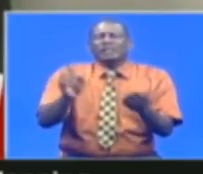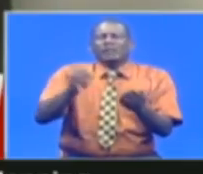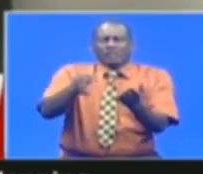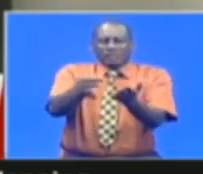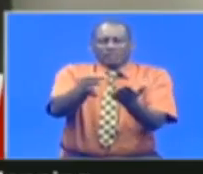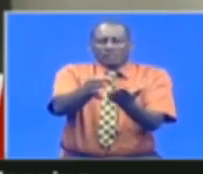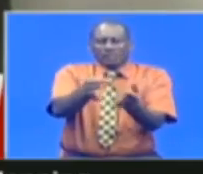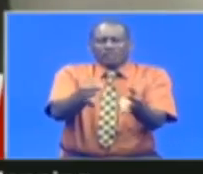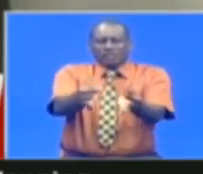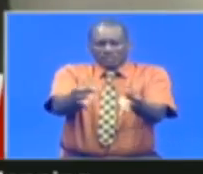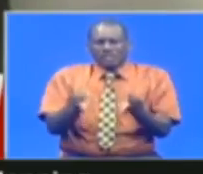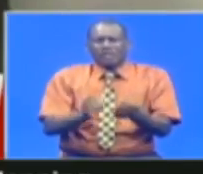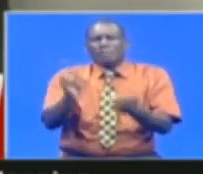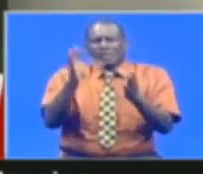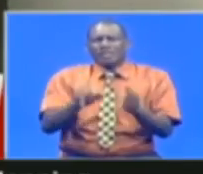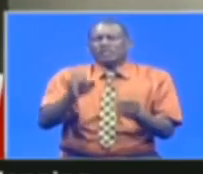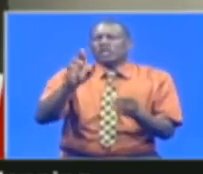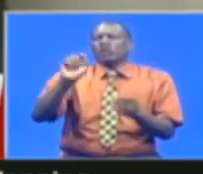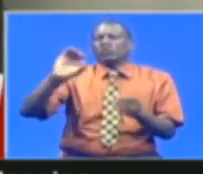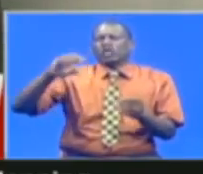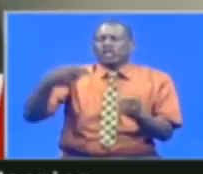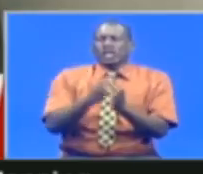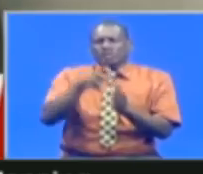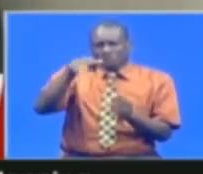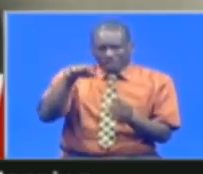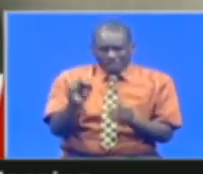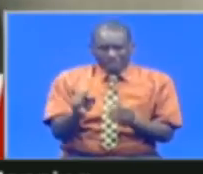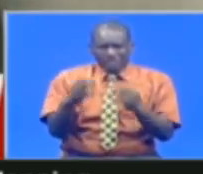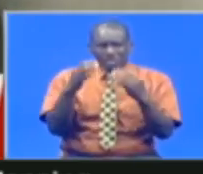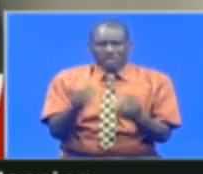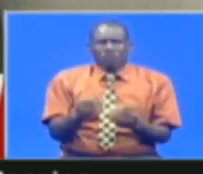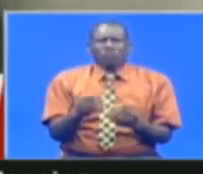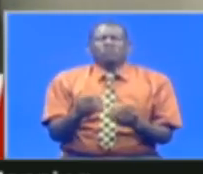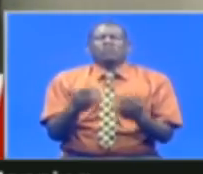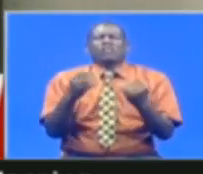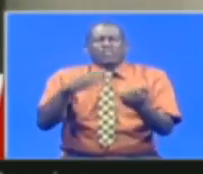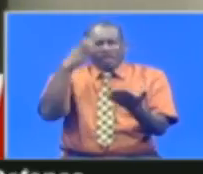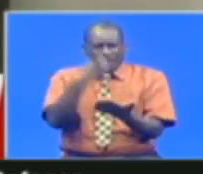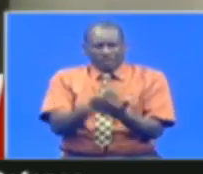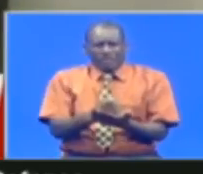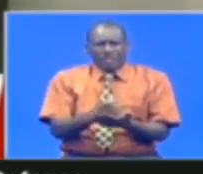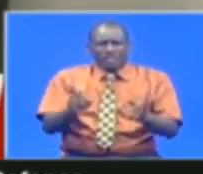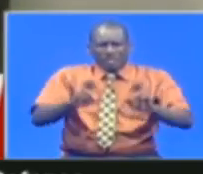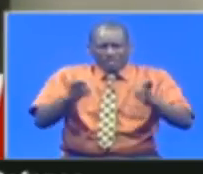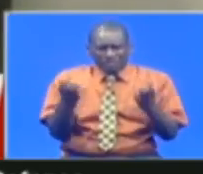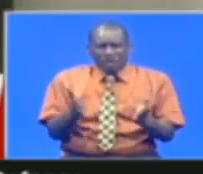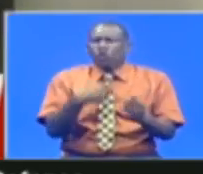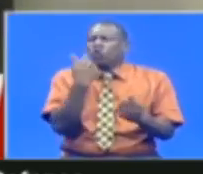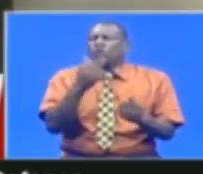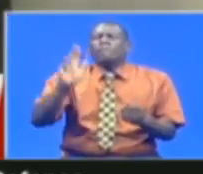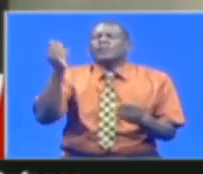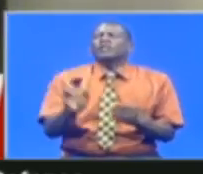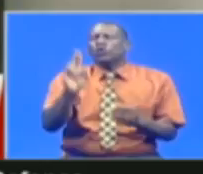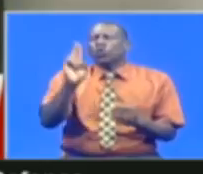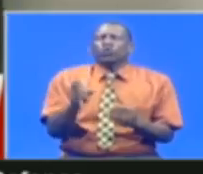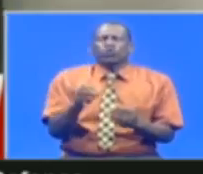and Principal Secretary Kamau Thugge, the speculation, as evidenced by this, has been rife on who President Uhuru Kenyatta